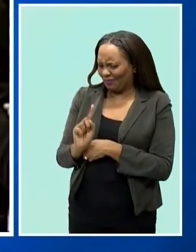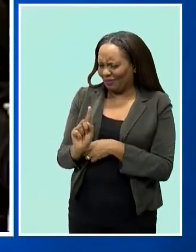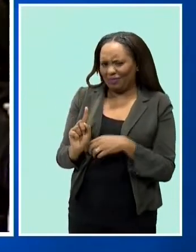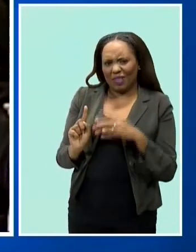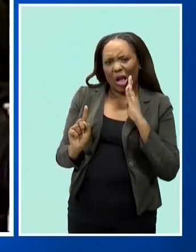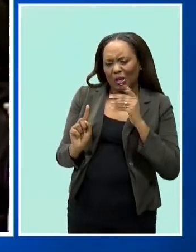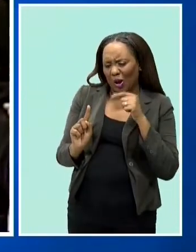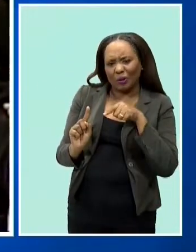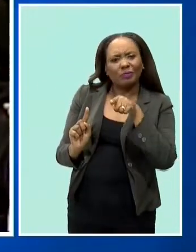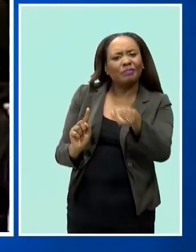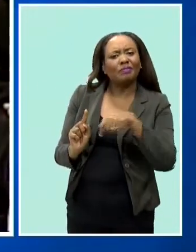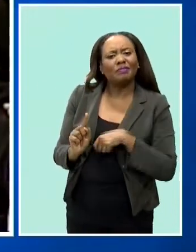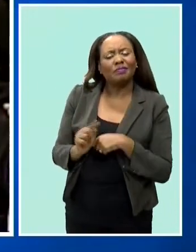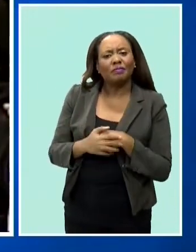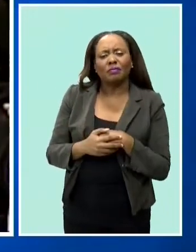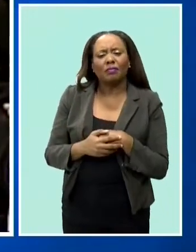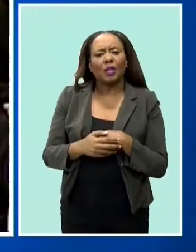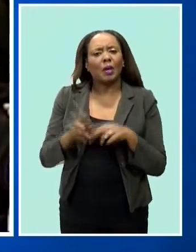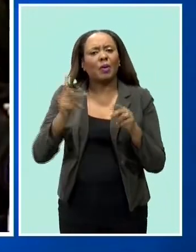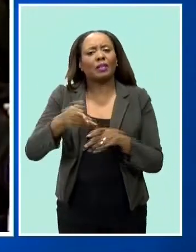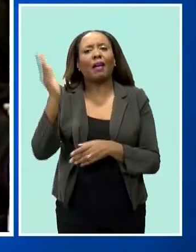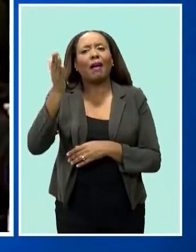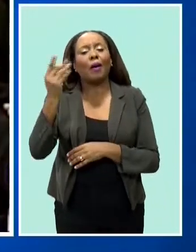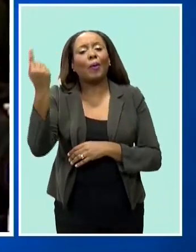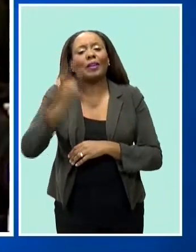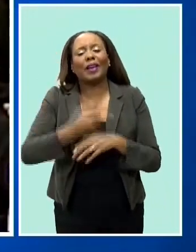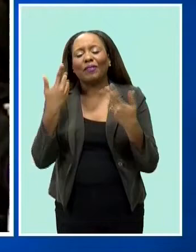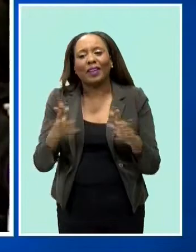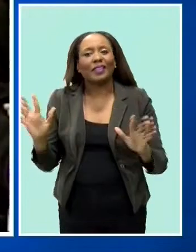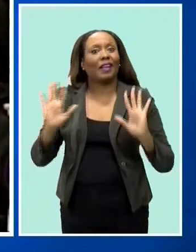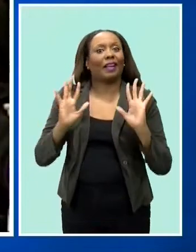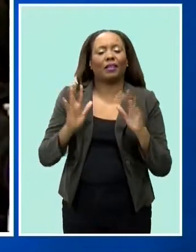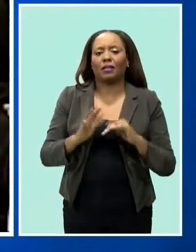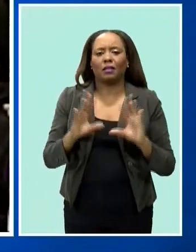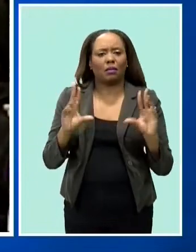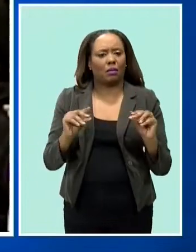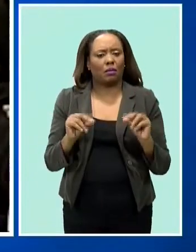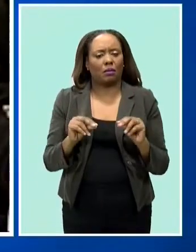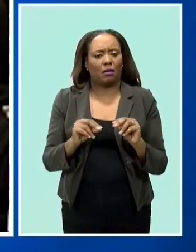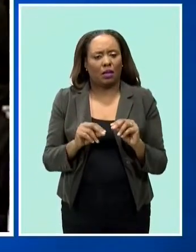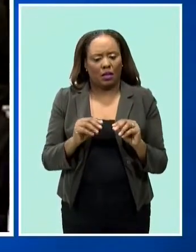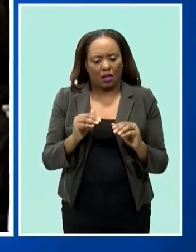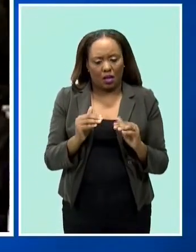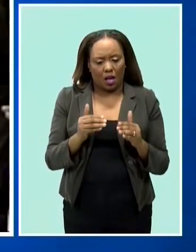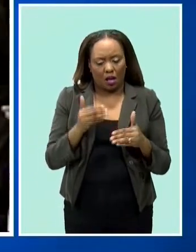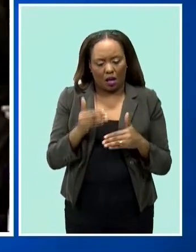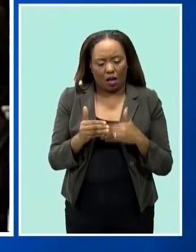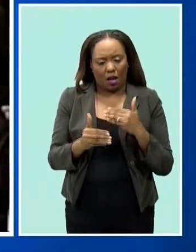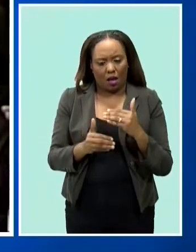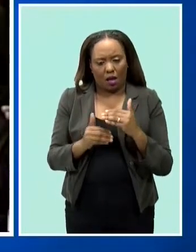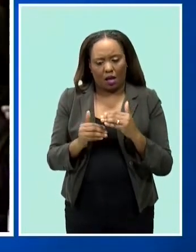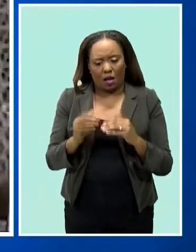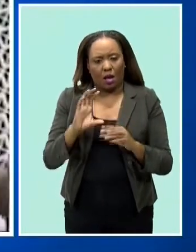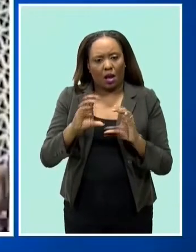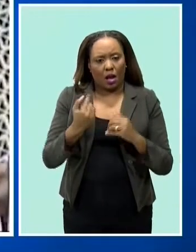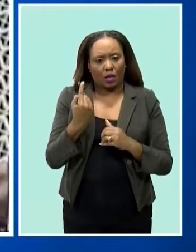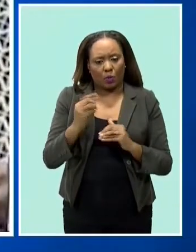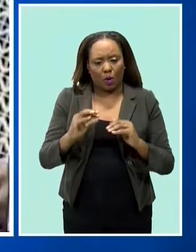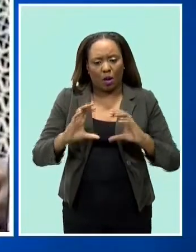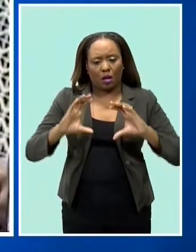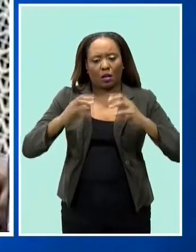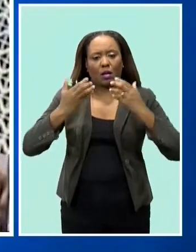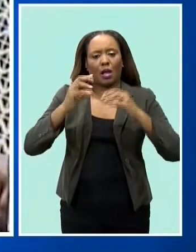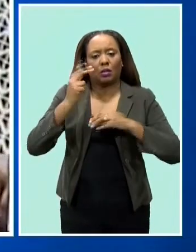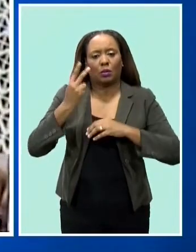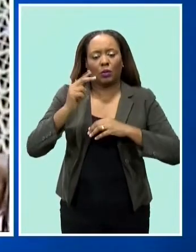sex. You know, this has to be an ongoing thing from Form 1 right up to Form 5, 6.